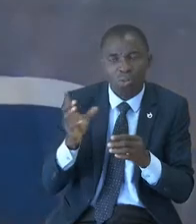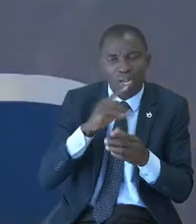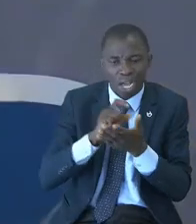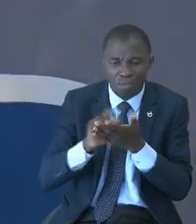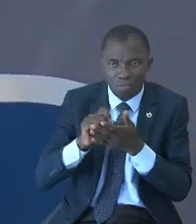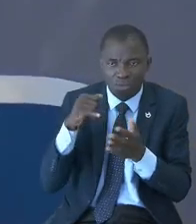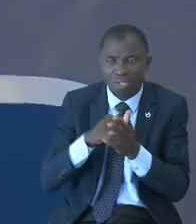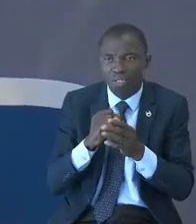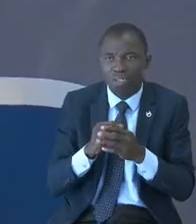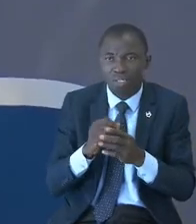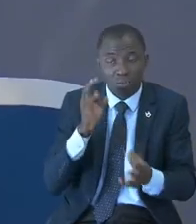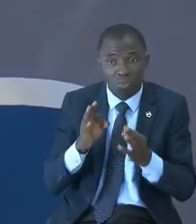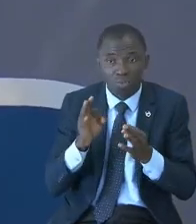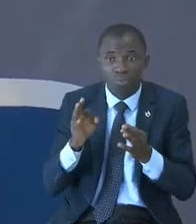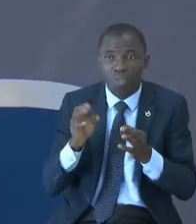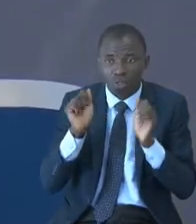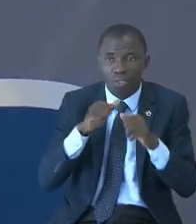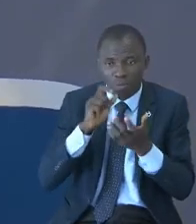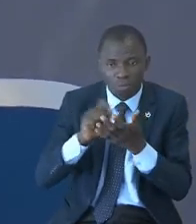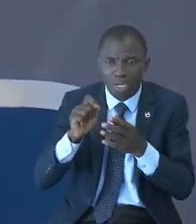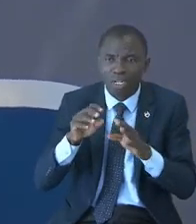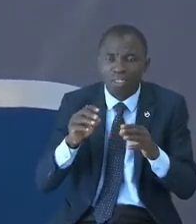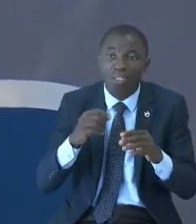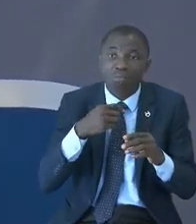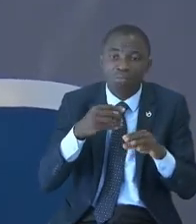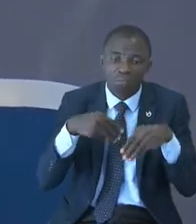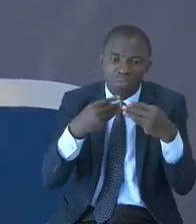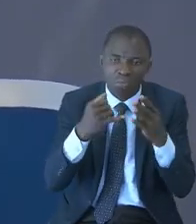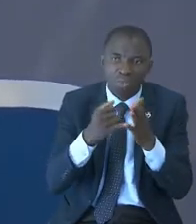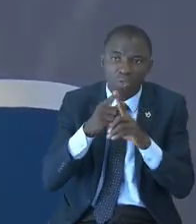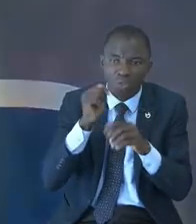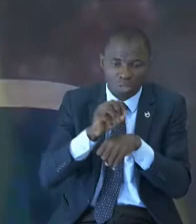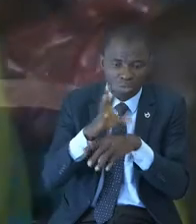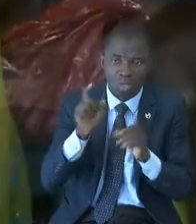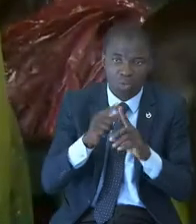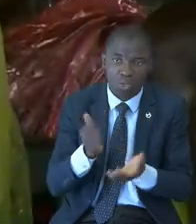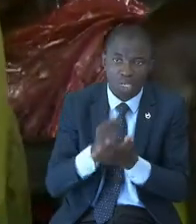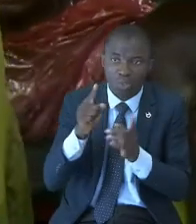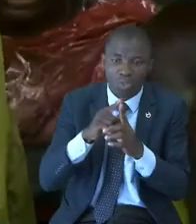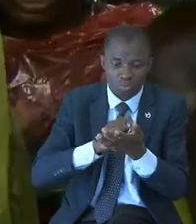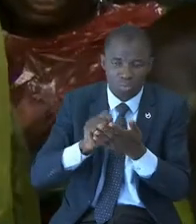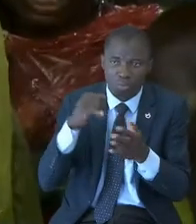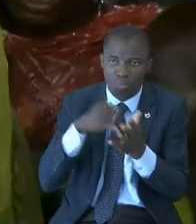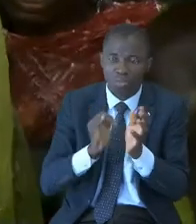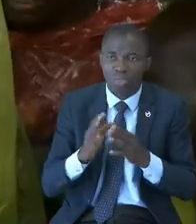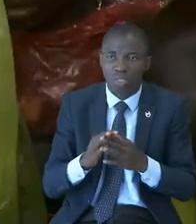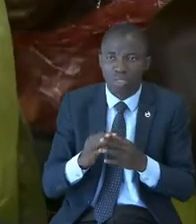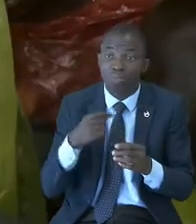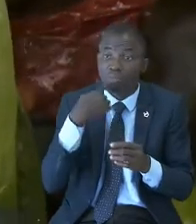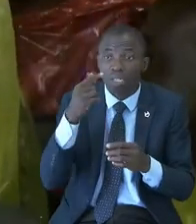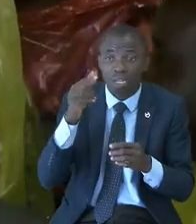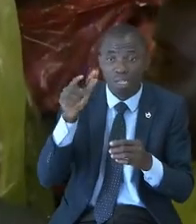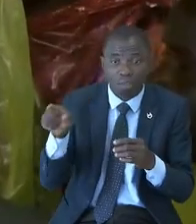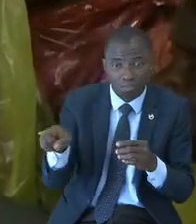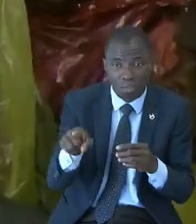efficiently. Remember, the decision slip is very clear. You want to ask the person